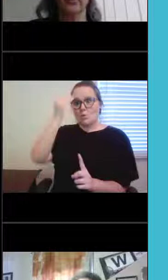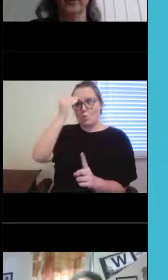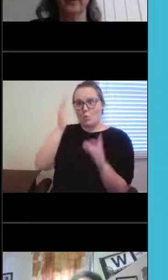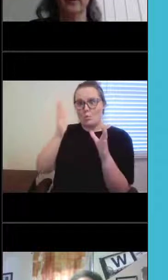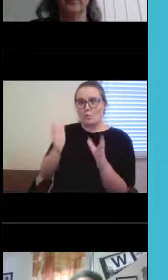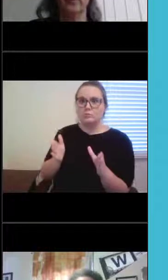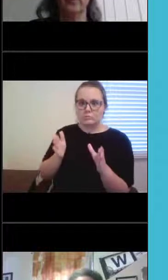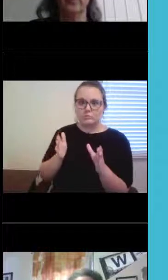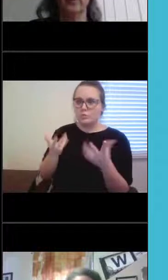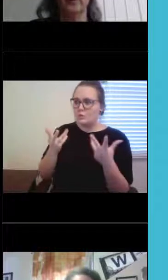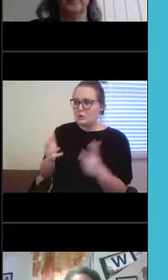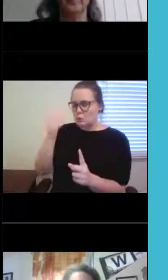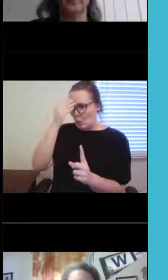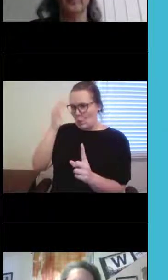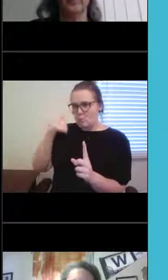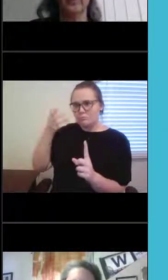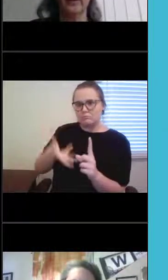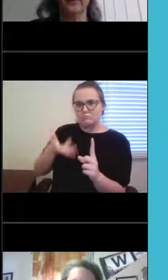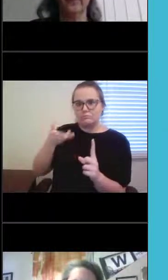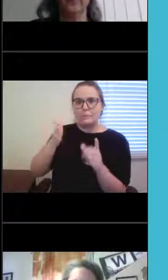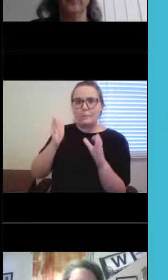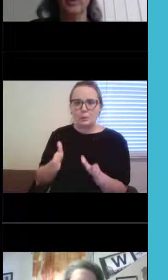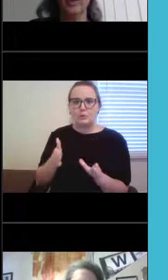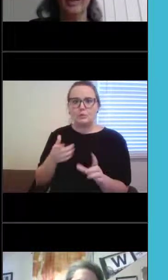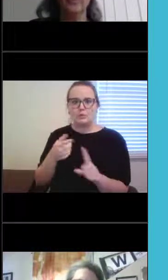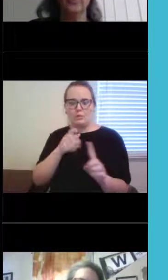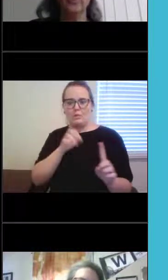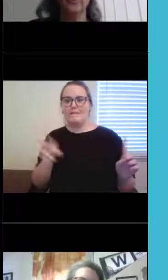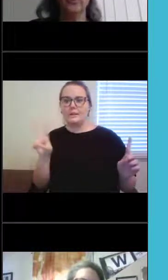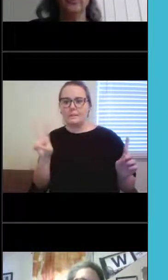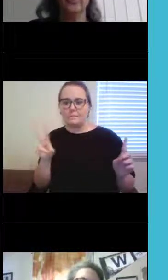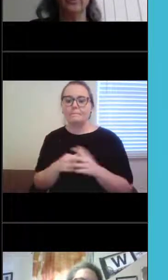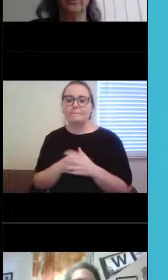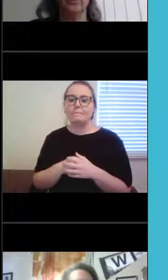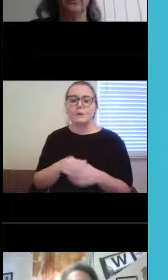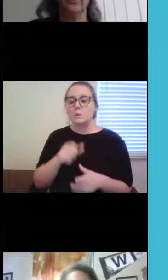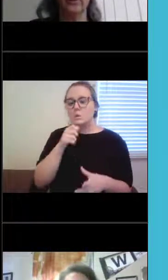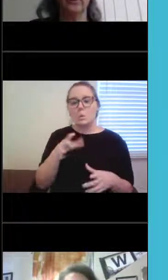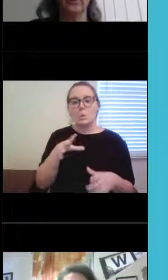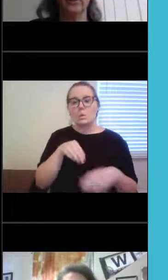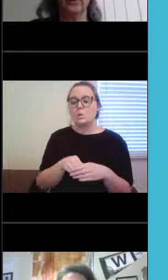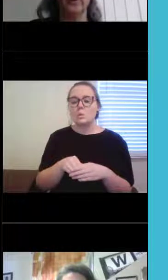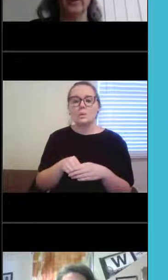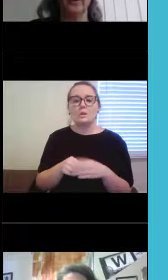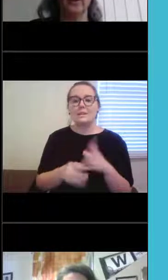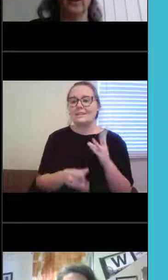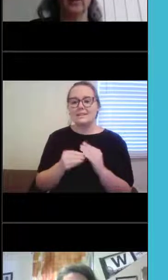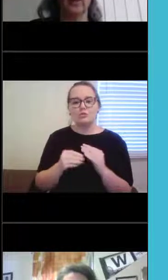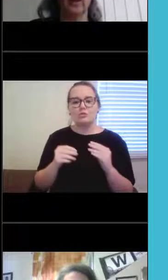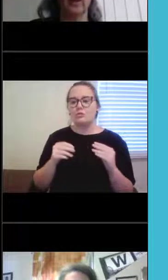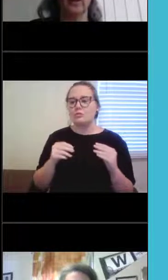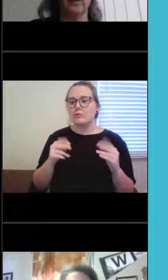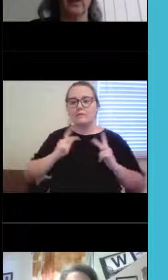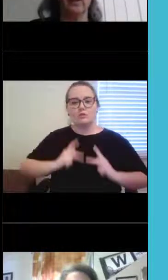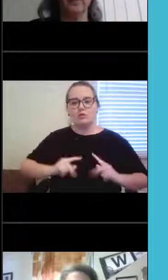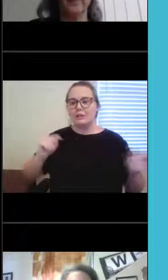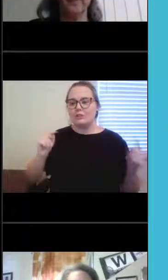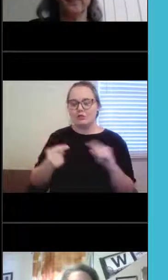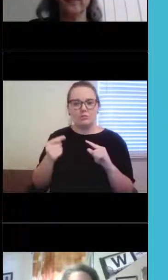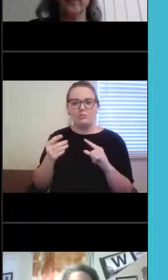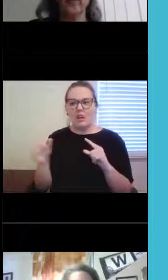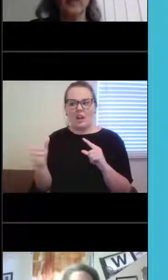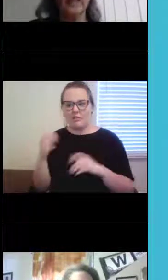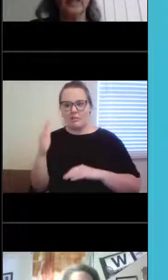by known persons to the victim, and don't include additional physical injuries beyond the sexual assault itself.